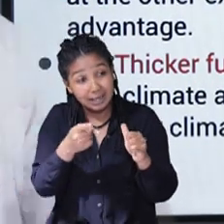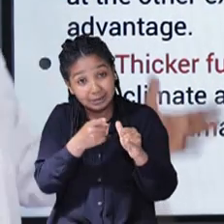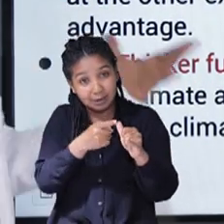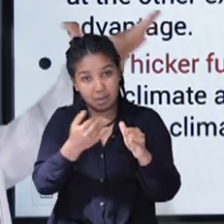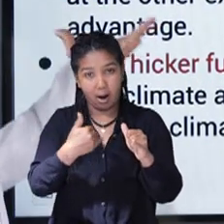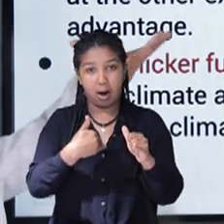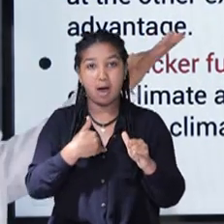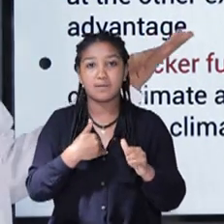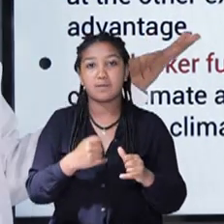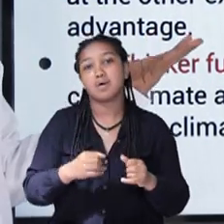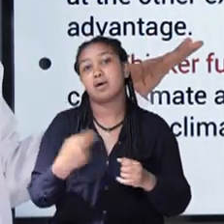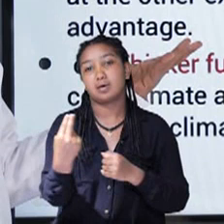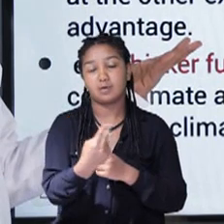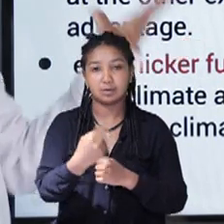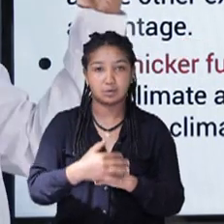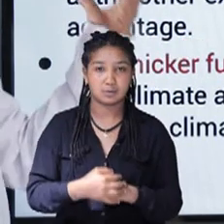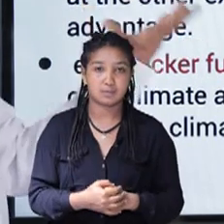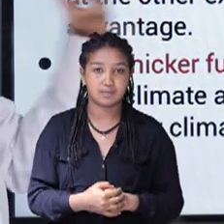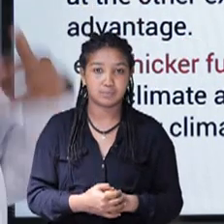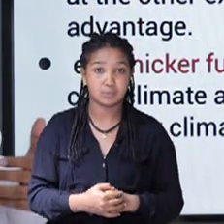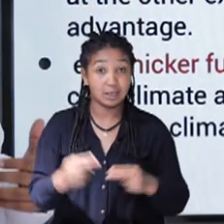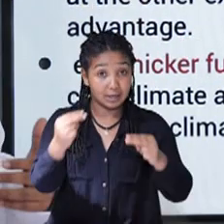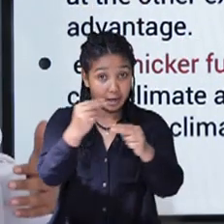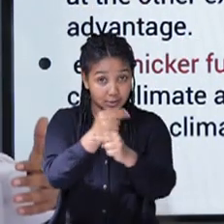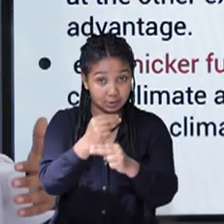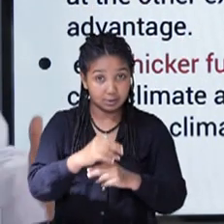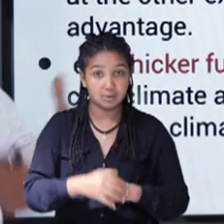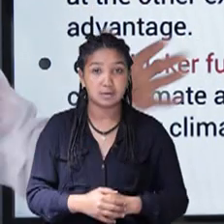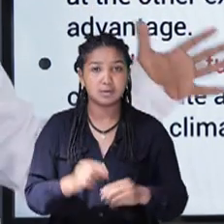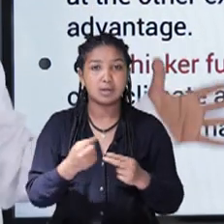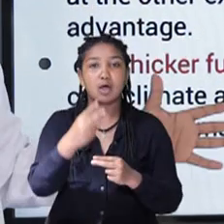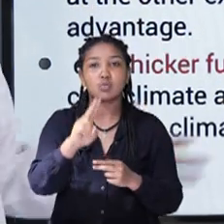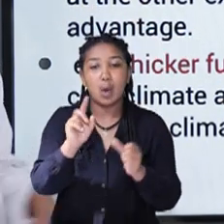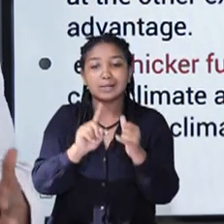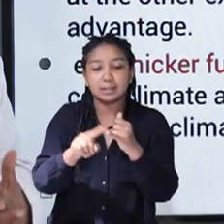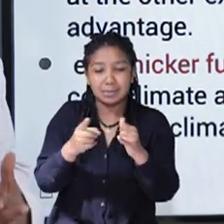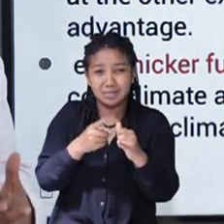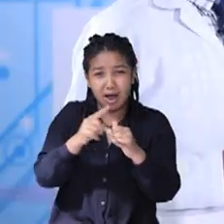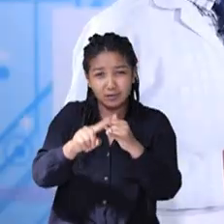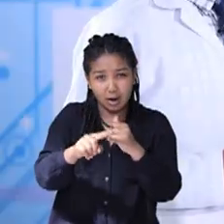extreme have an advantage. In nature, there are 2 extremes.